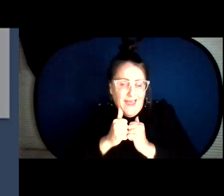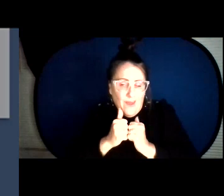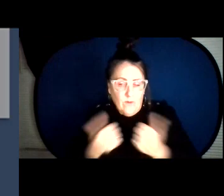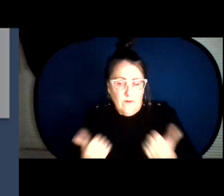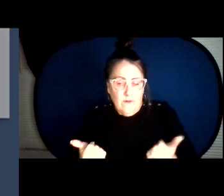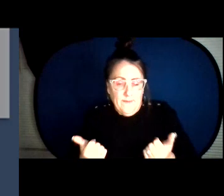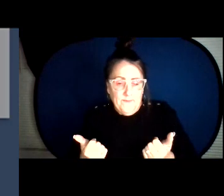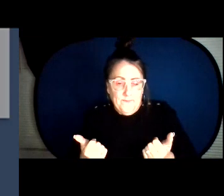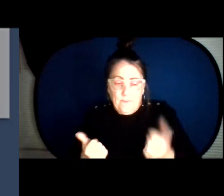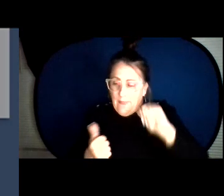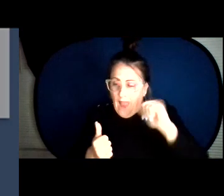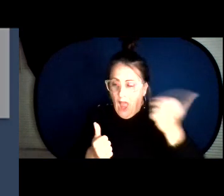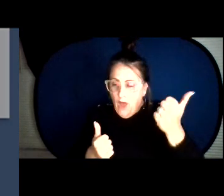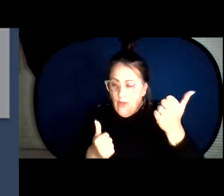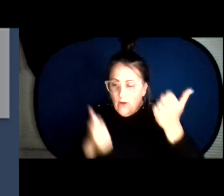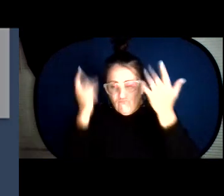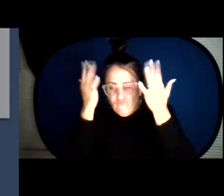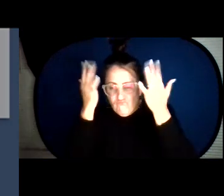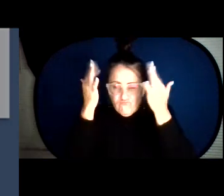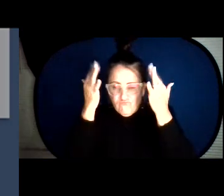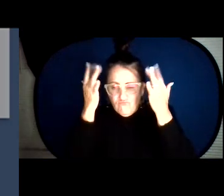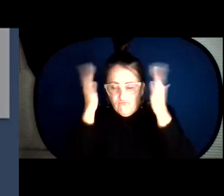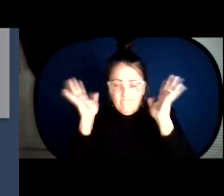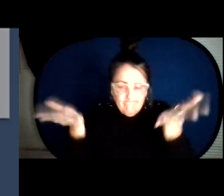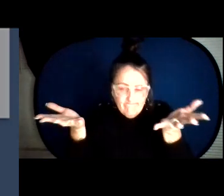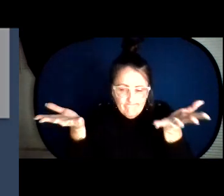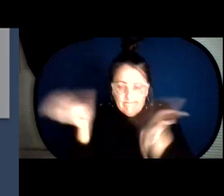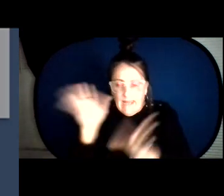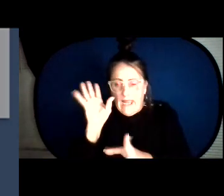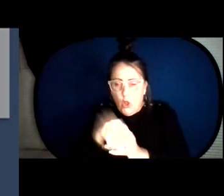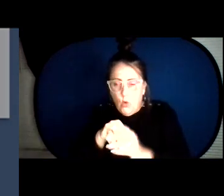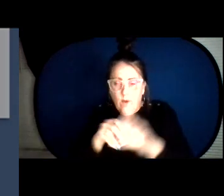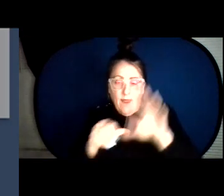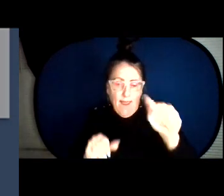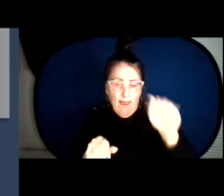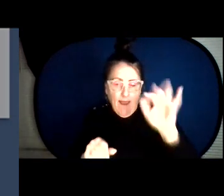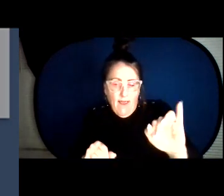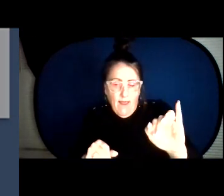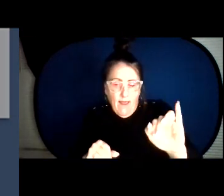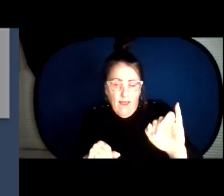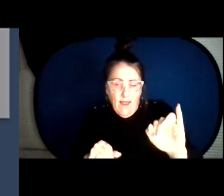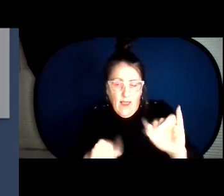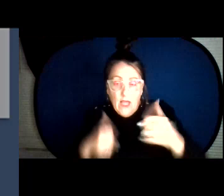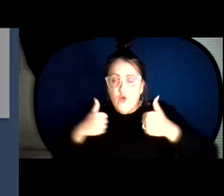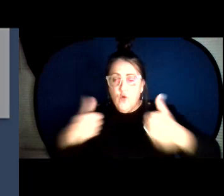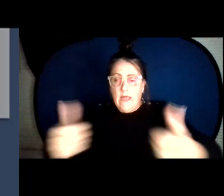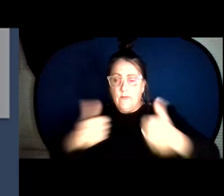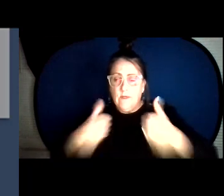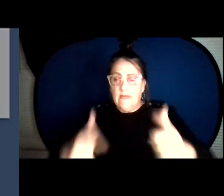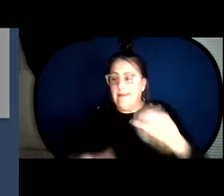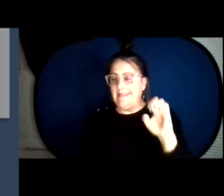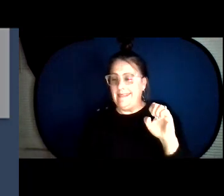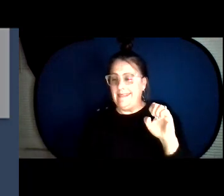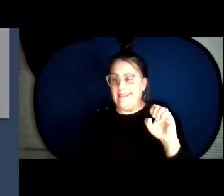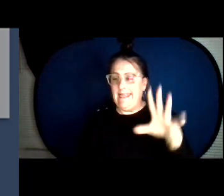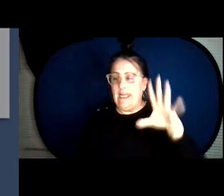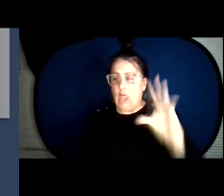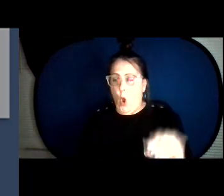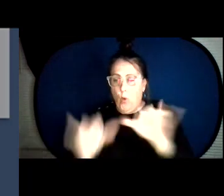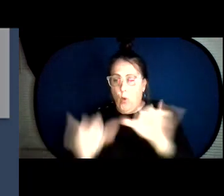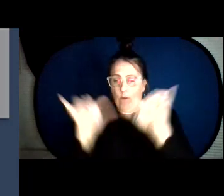Other thoughts that I had was, how do we include AI as a part of this transportation ecosystem, not only within the